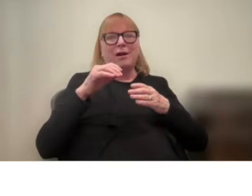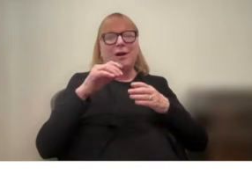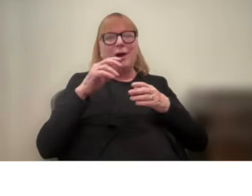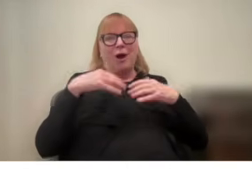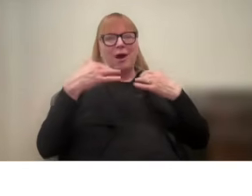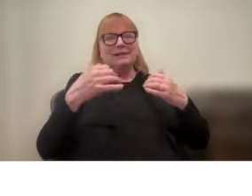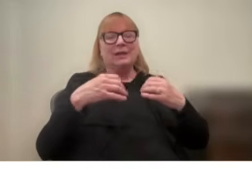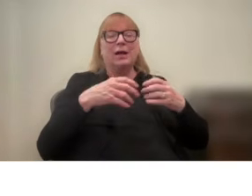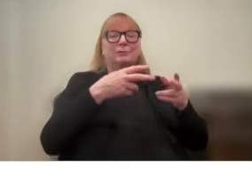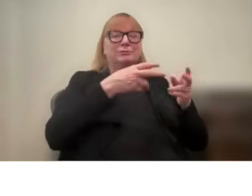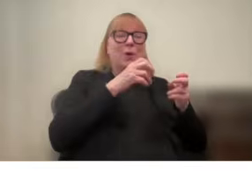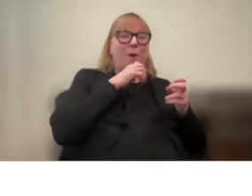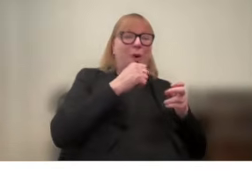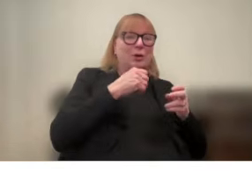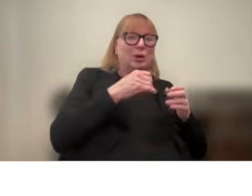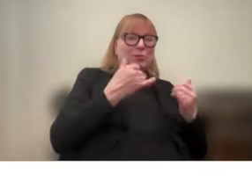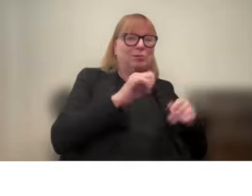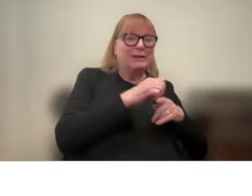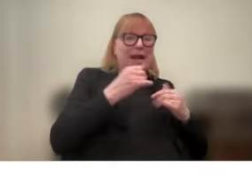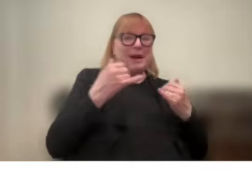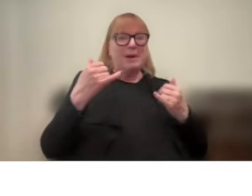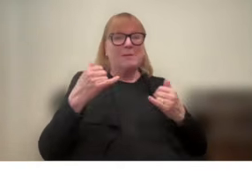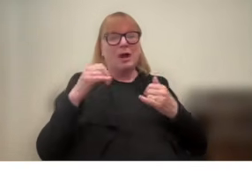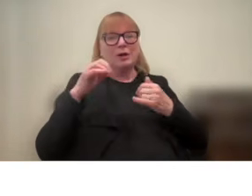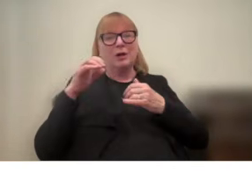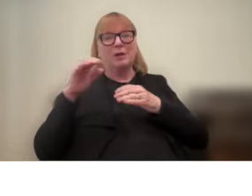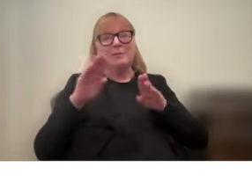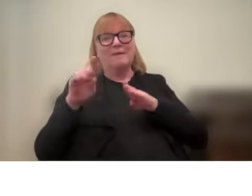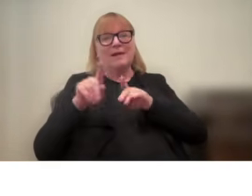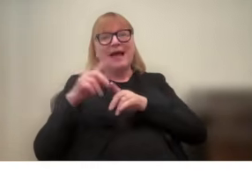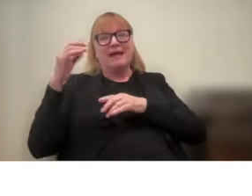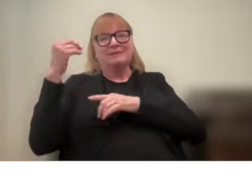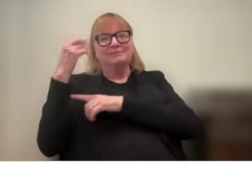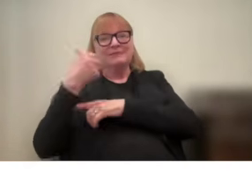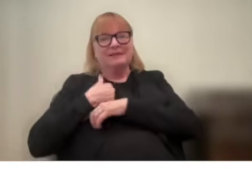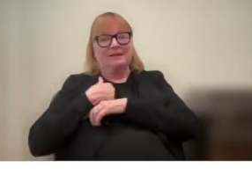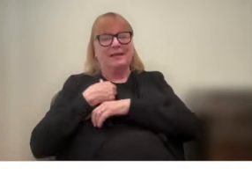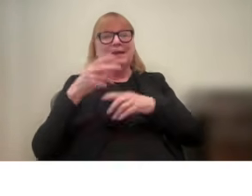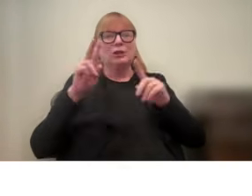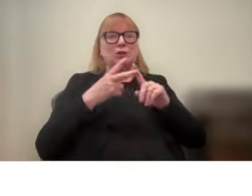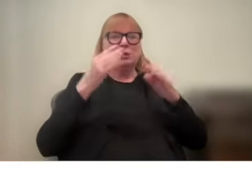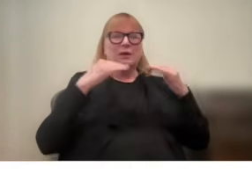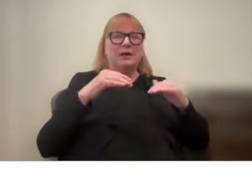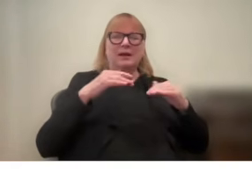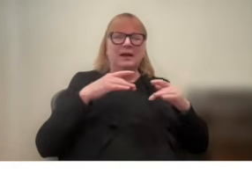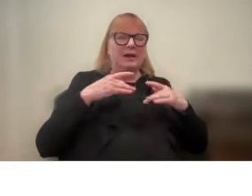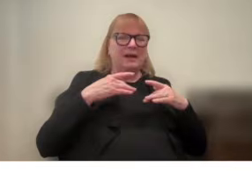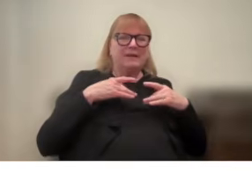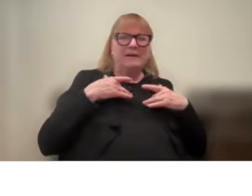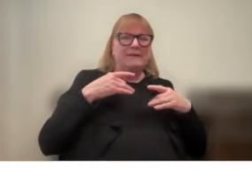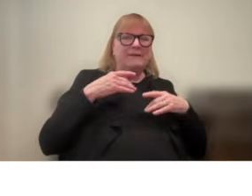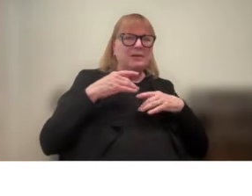parallels between old art practices and modern behaviors like selfies. Number 2, what is it built or trained